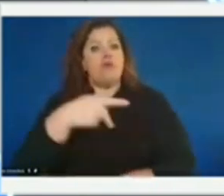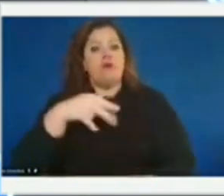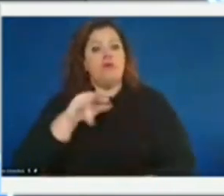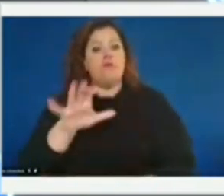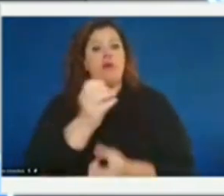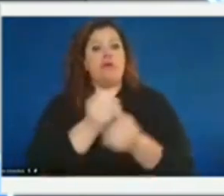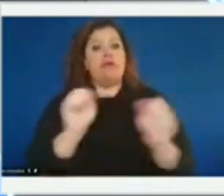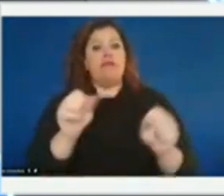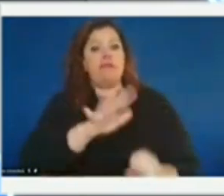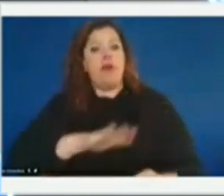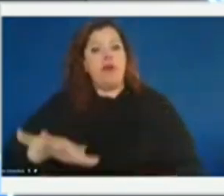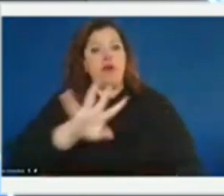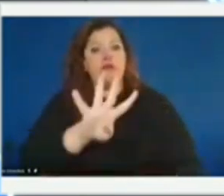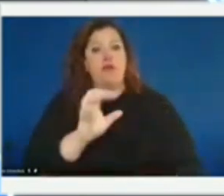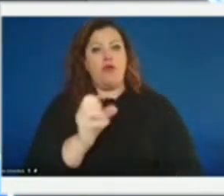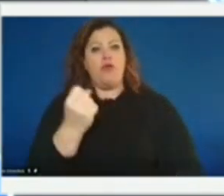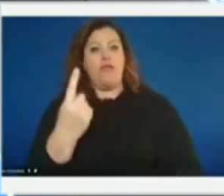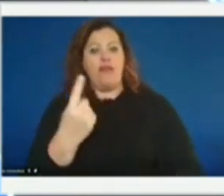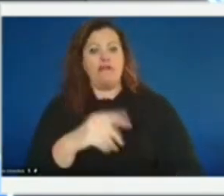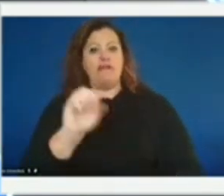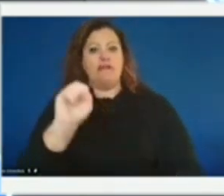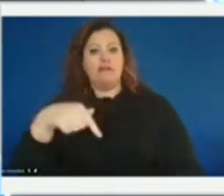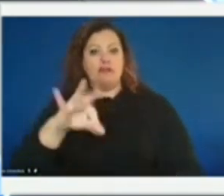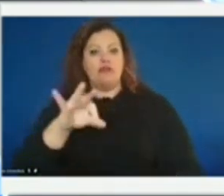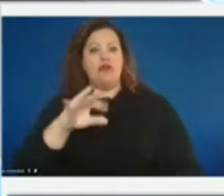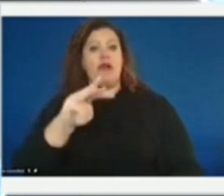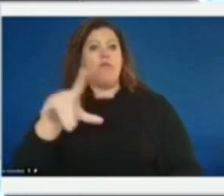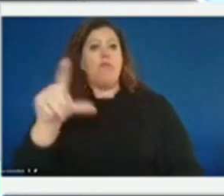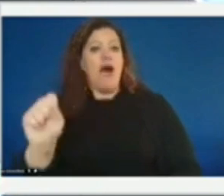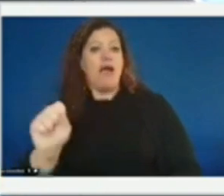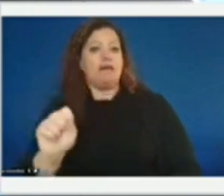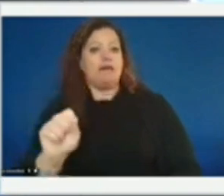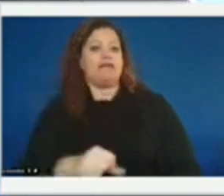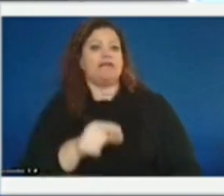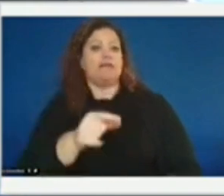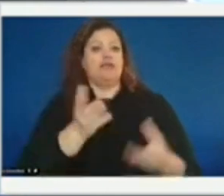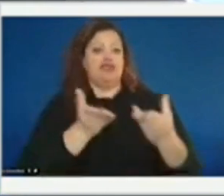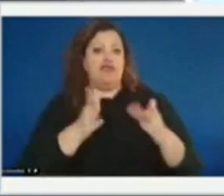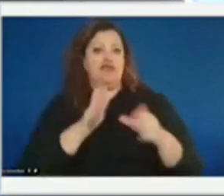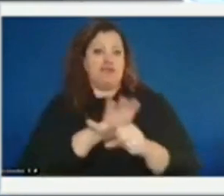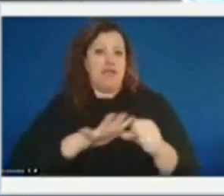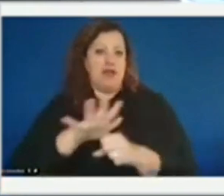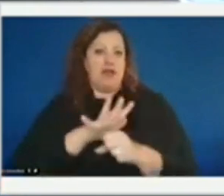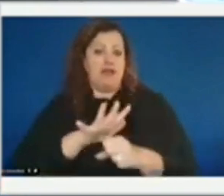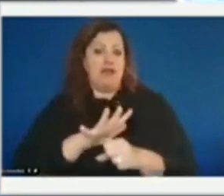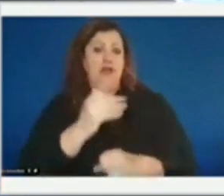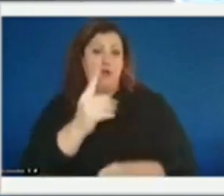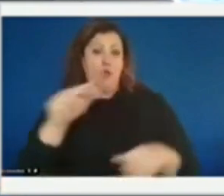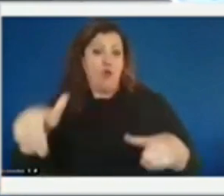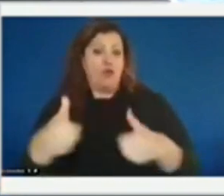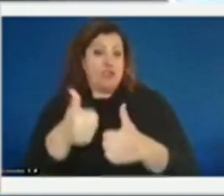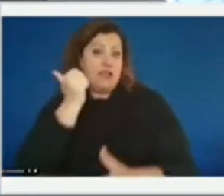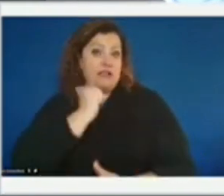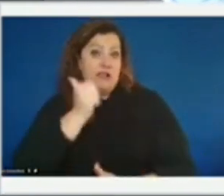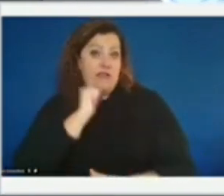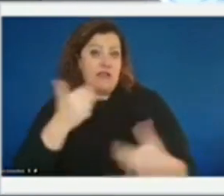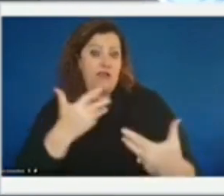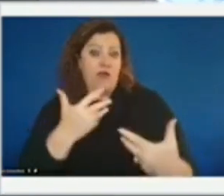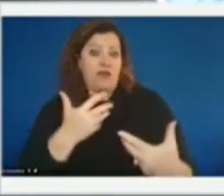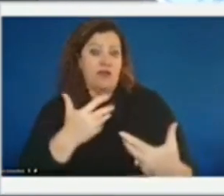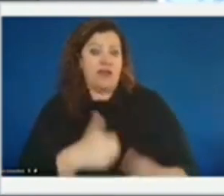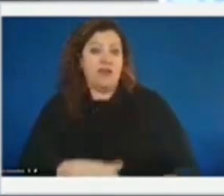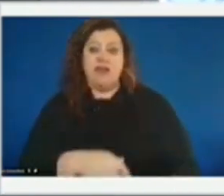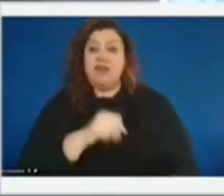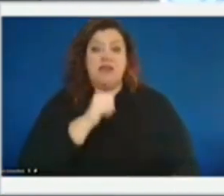411 square miles of service area. One challenge we face each day is not an offender or a